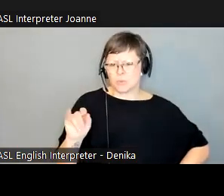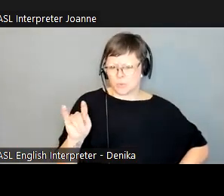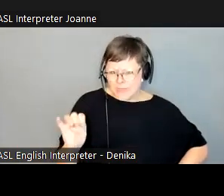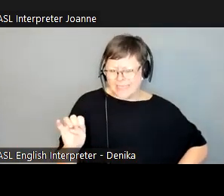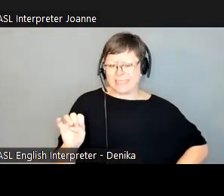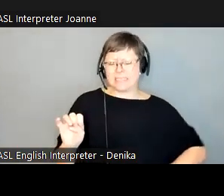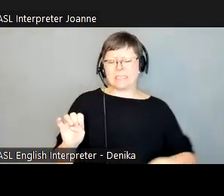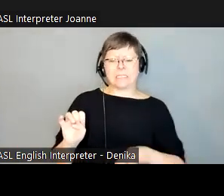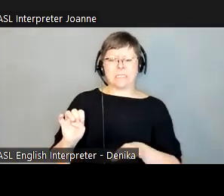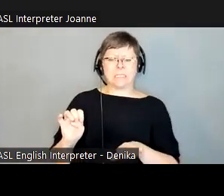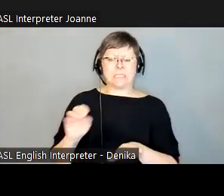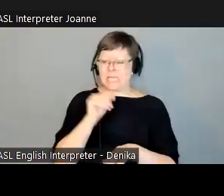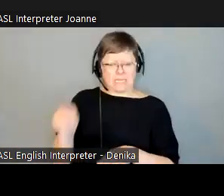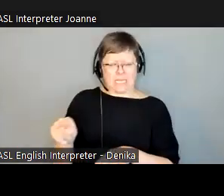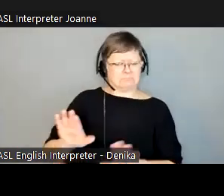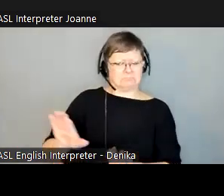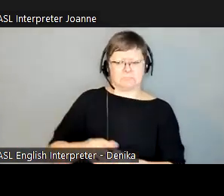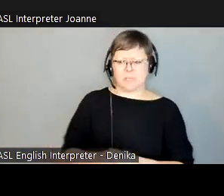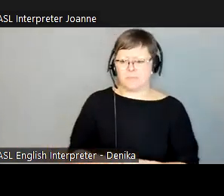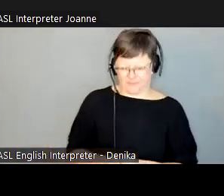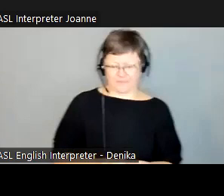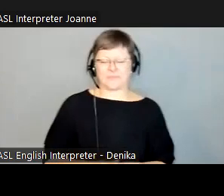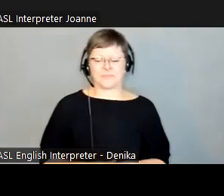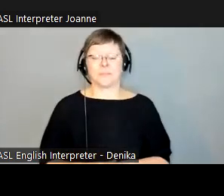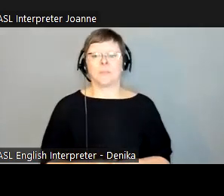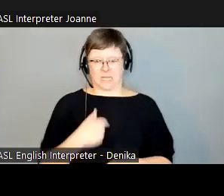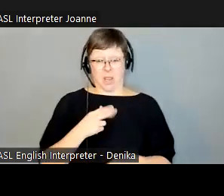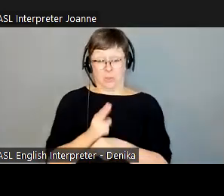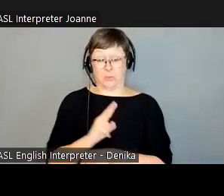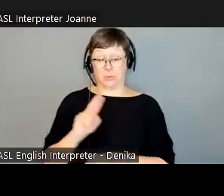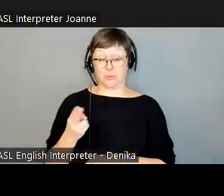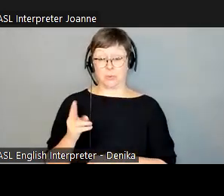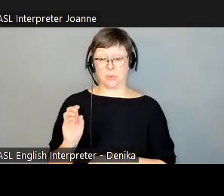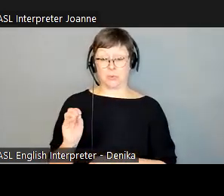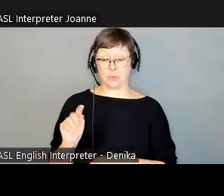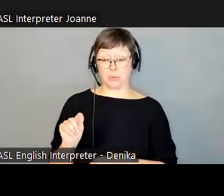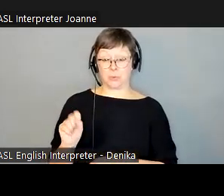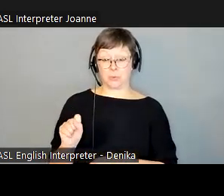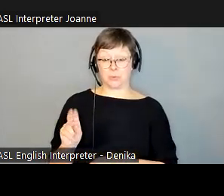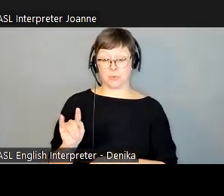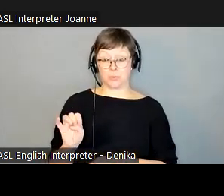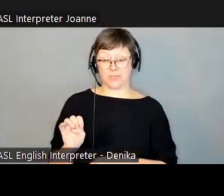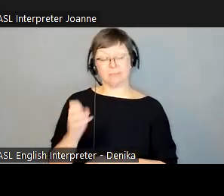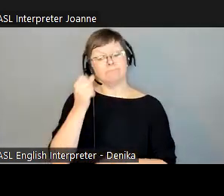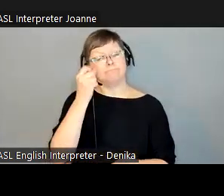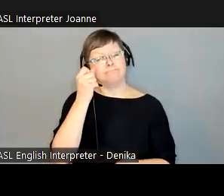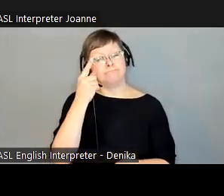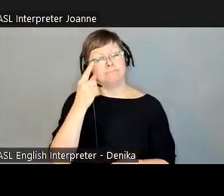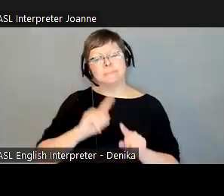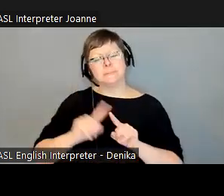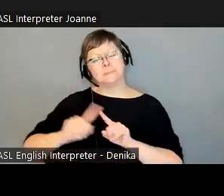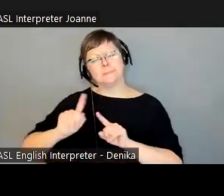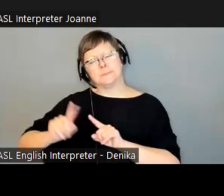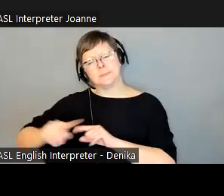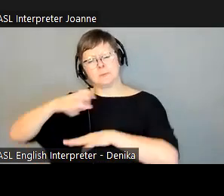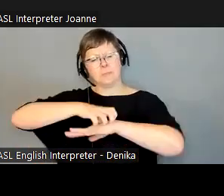Thanks. I currently use Hootsuite, but there's a lot of different platforms that you can use